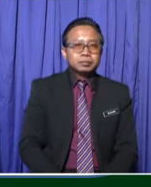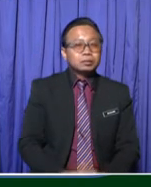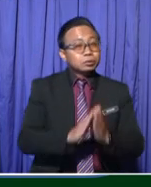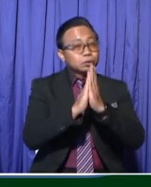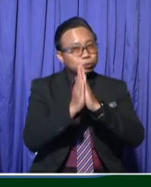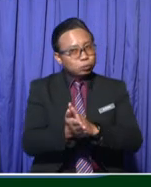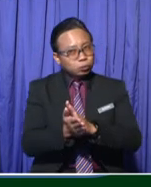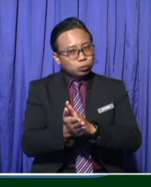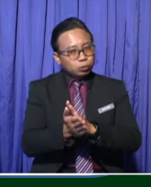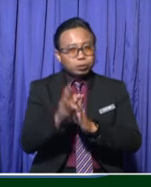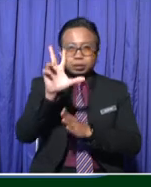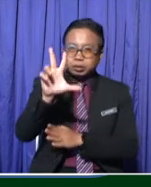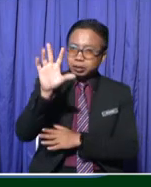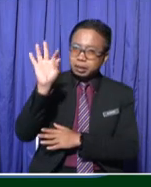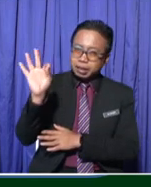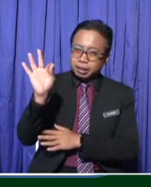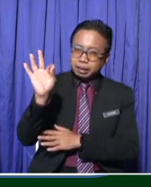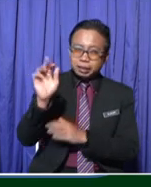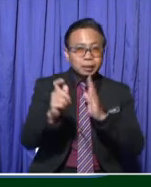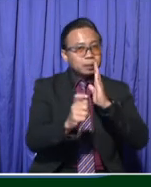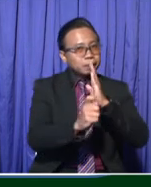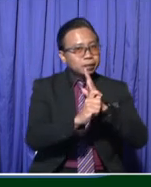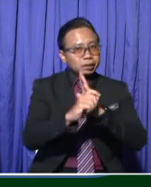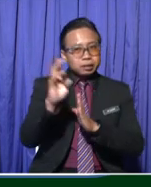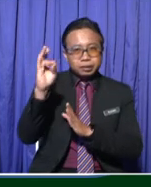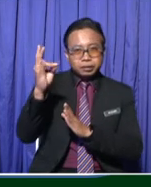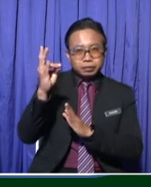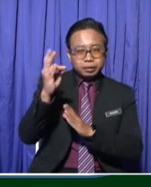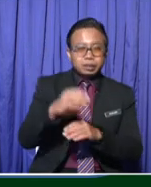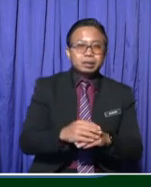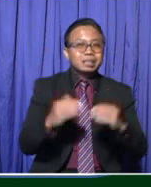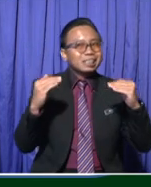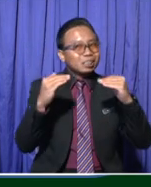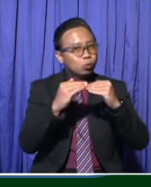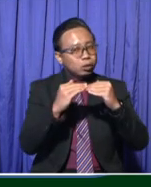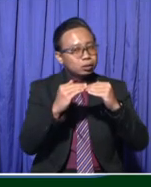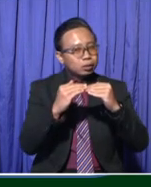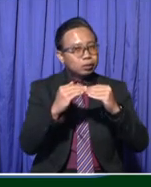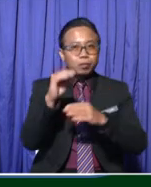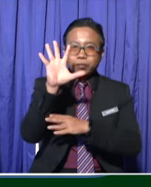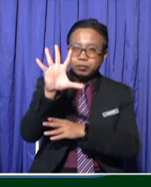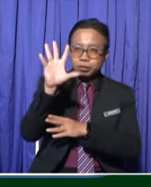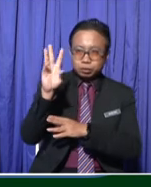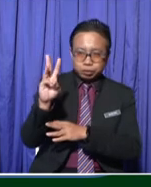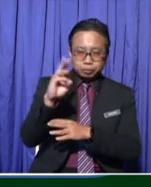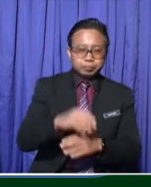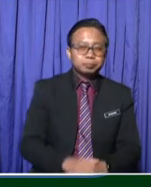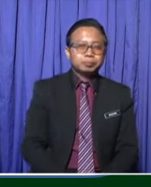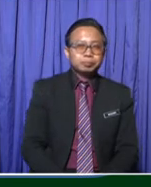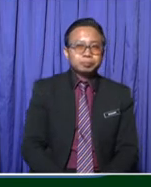So, 39 plus 17 equals 56.